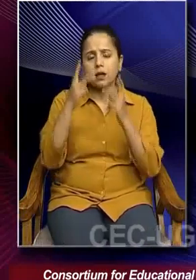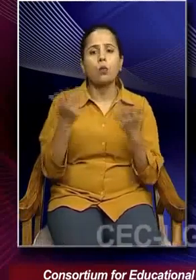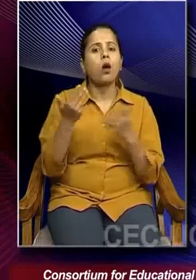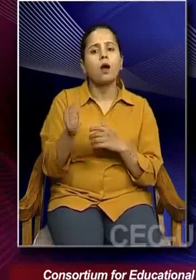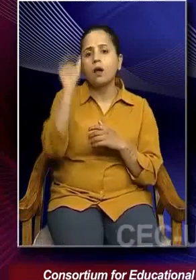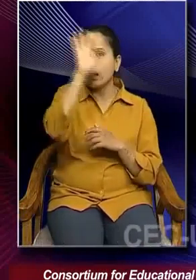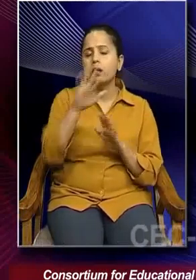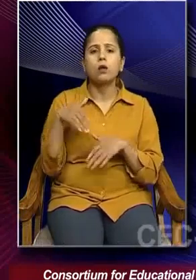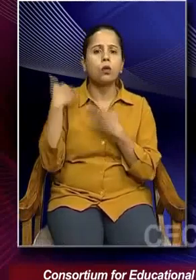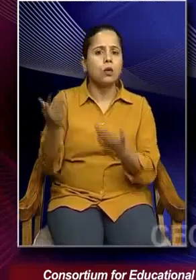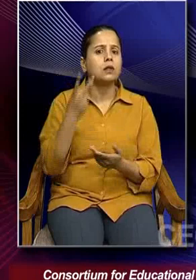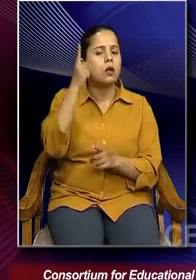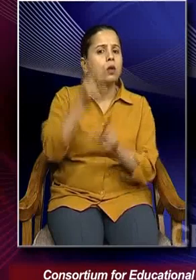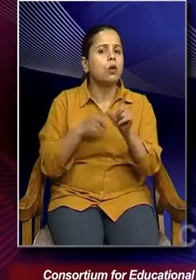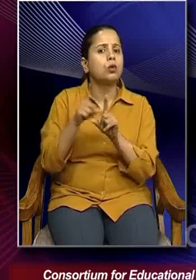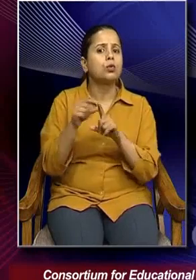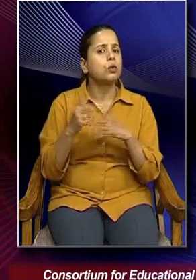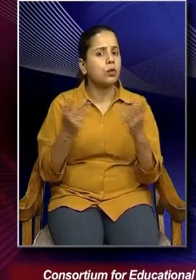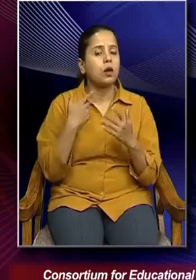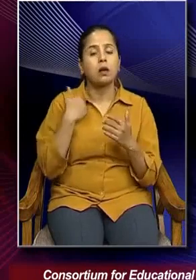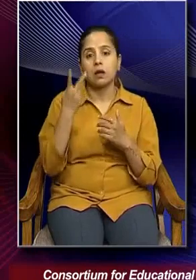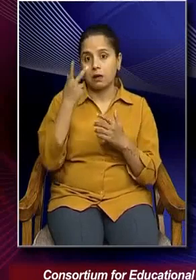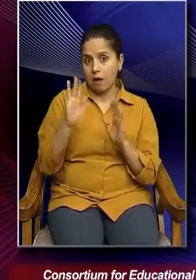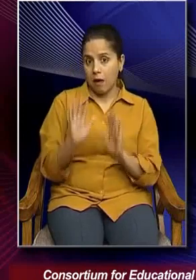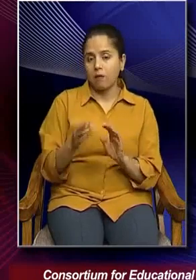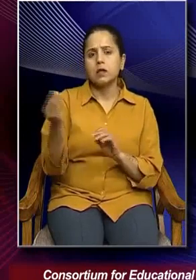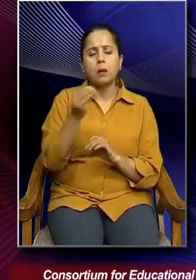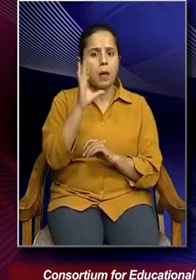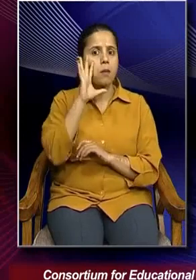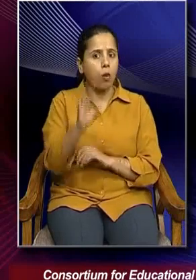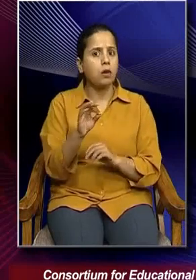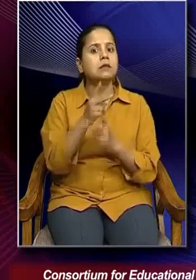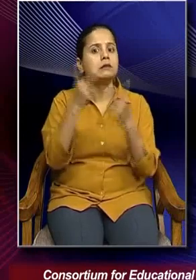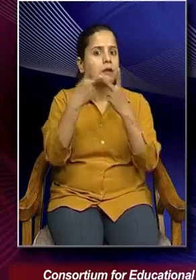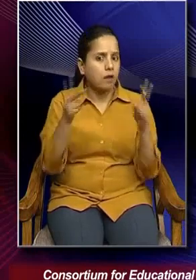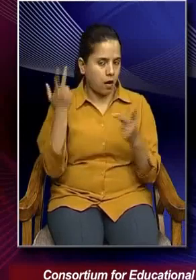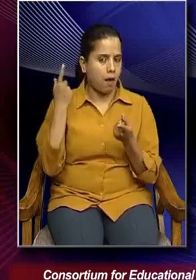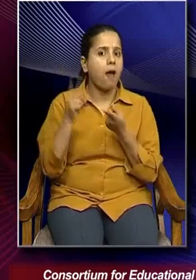India has been doing over the last few years, which has brought about some important difference.